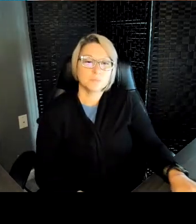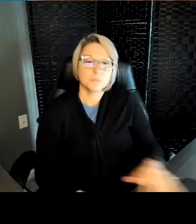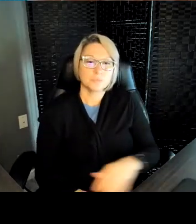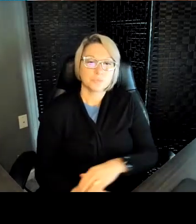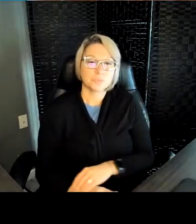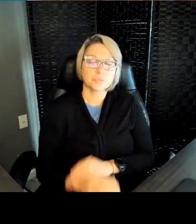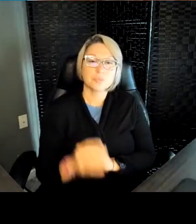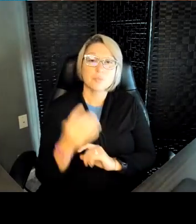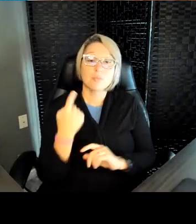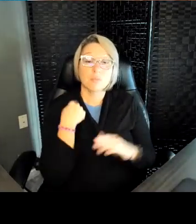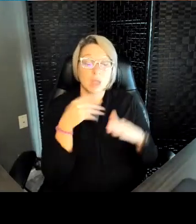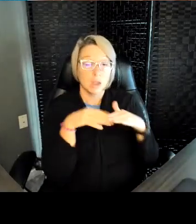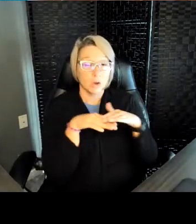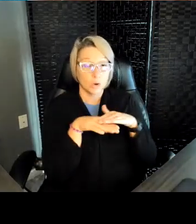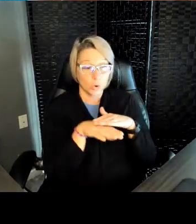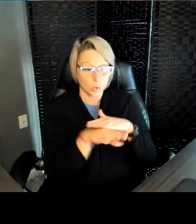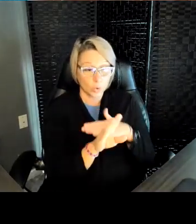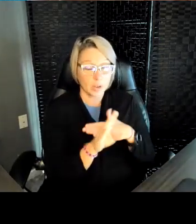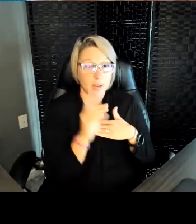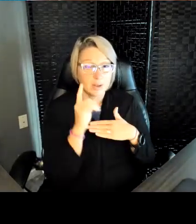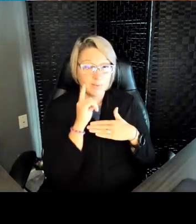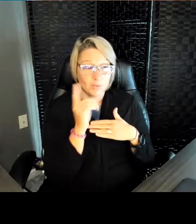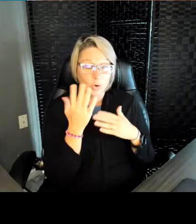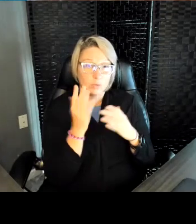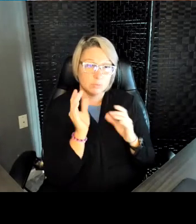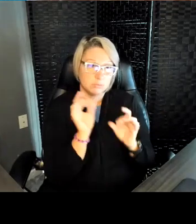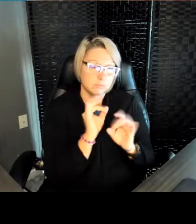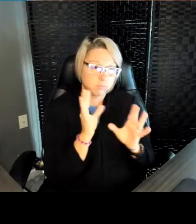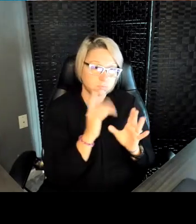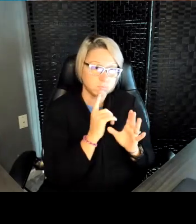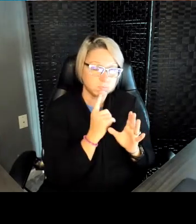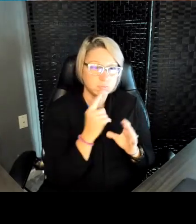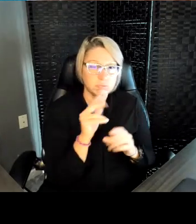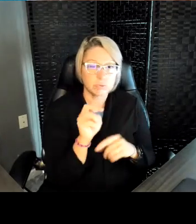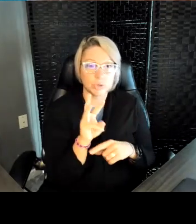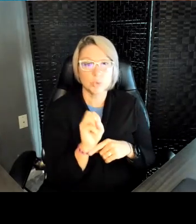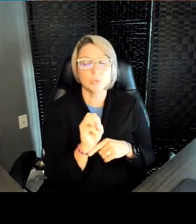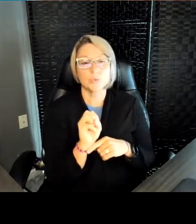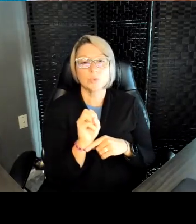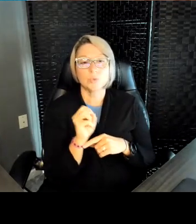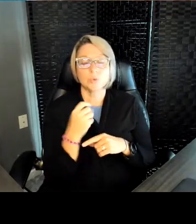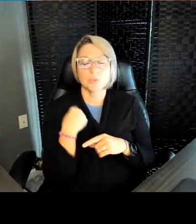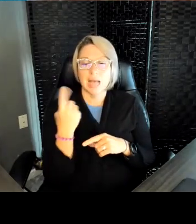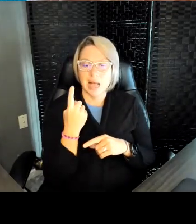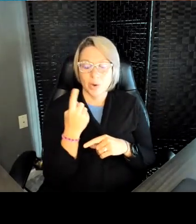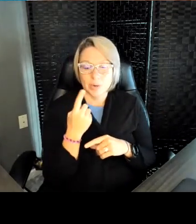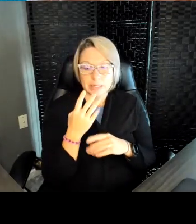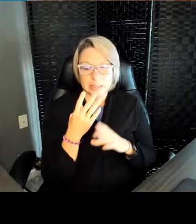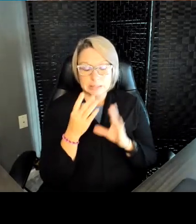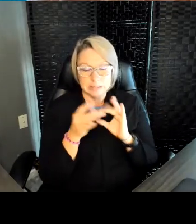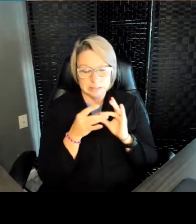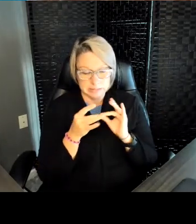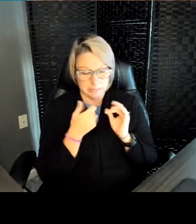When I go in to give catastrophic news, I always sort of say to myself, now remember,